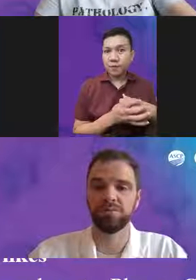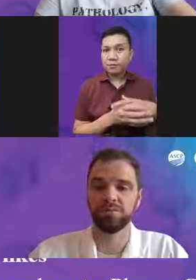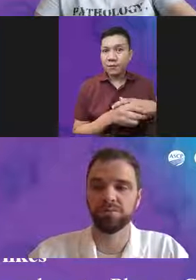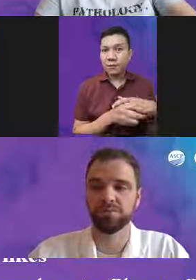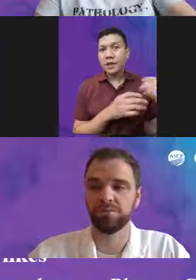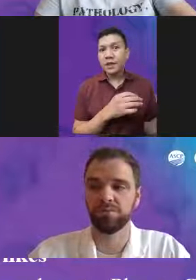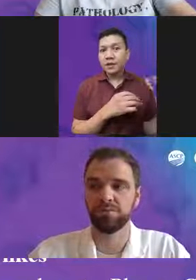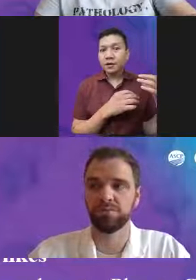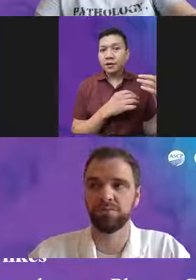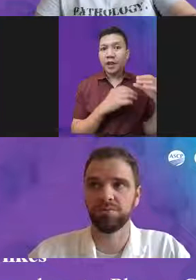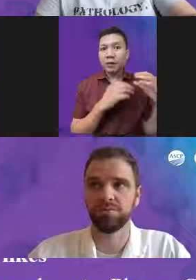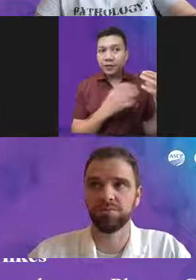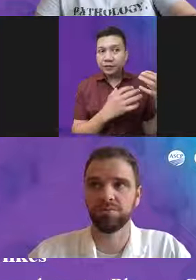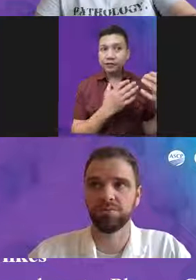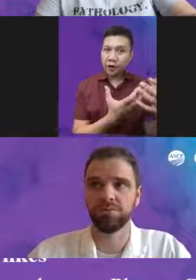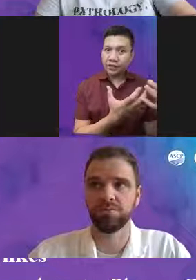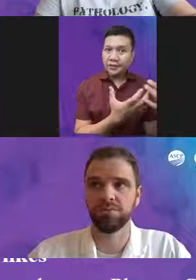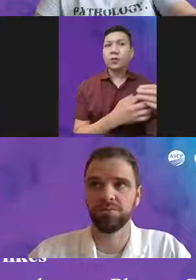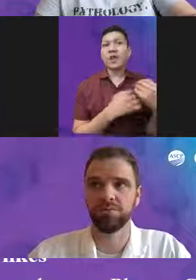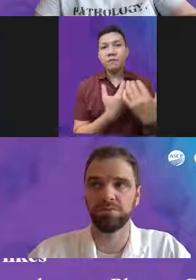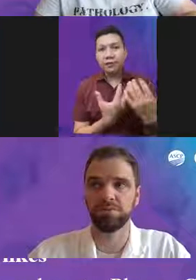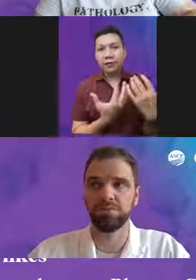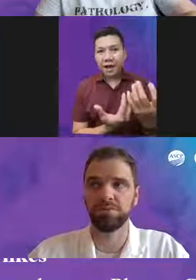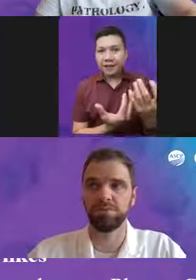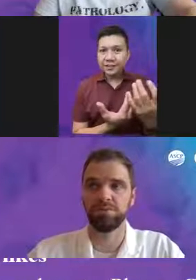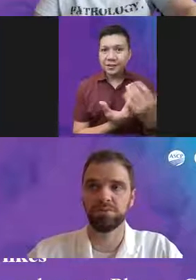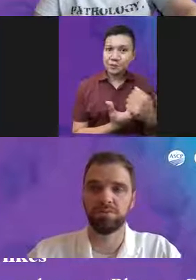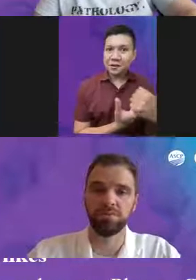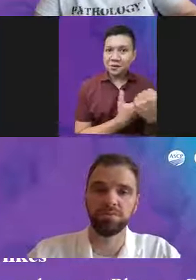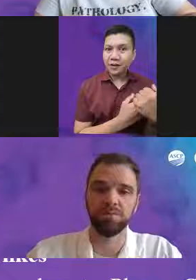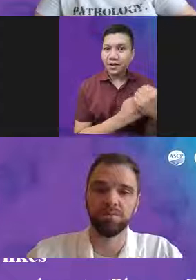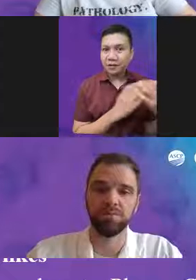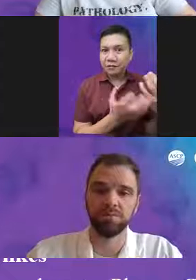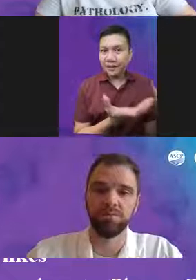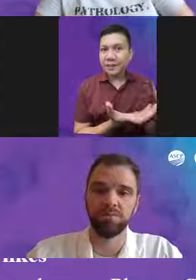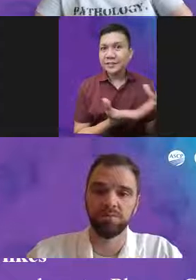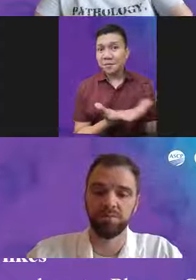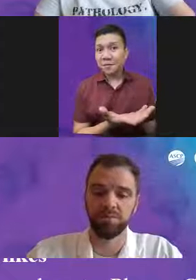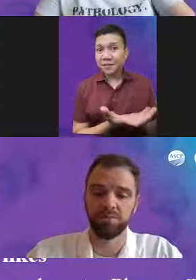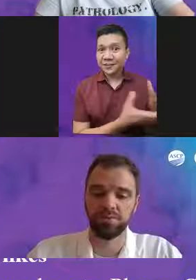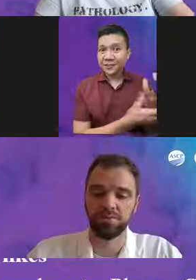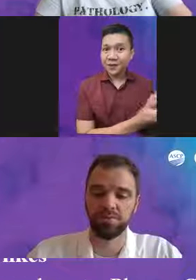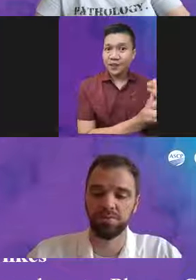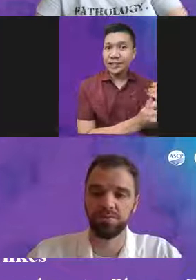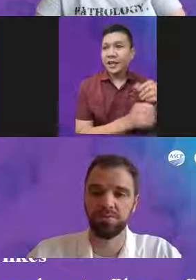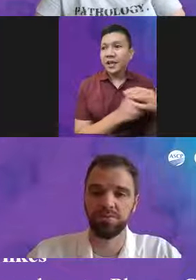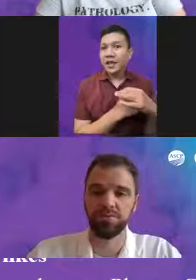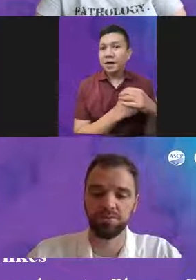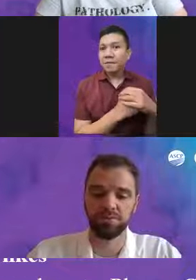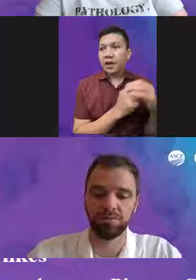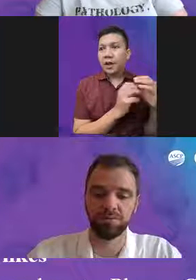the bone marrow, the erythrons or erythroid islands, is what I call erythroid islands, as some of us call